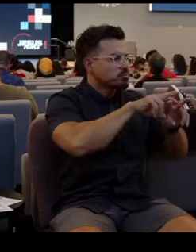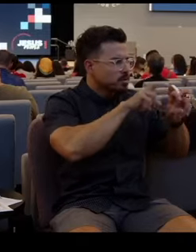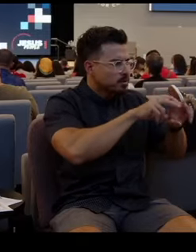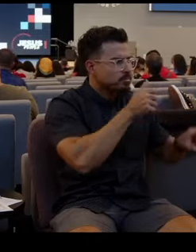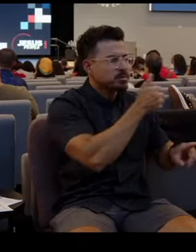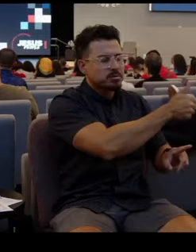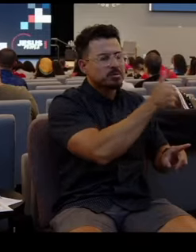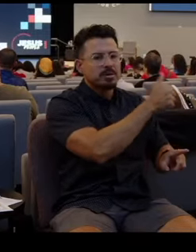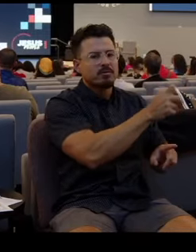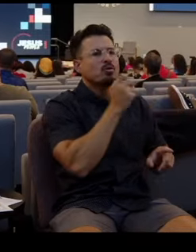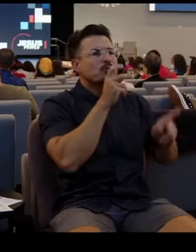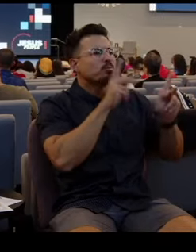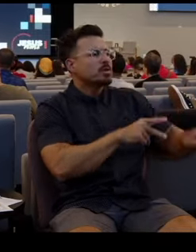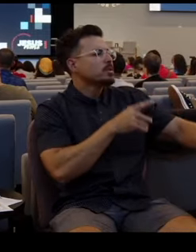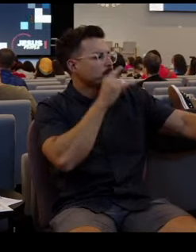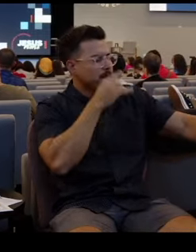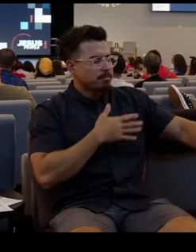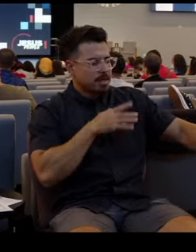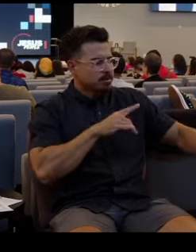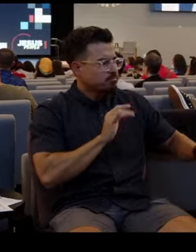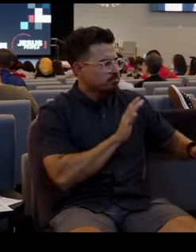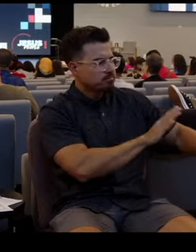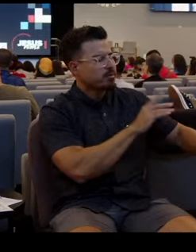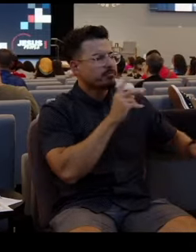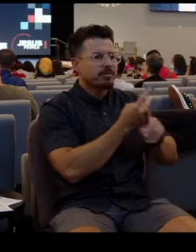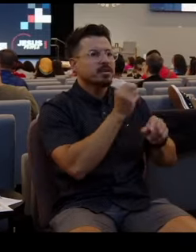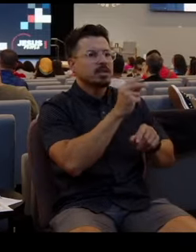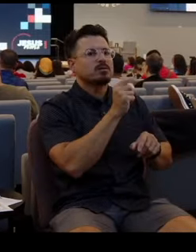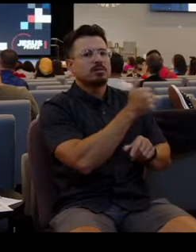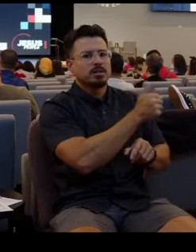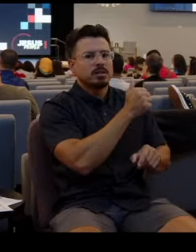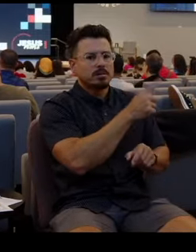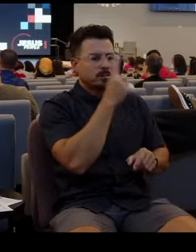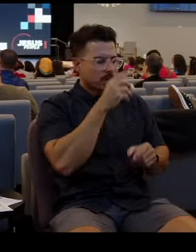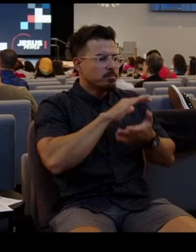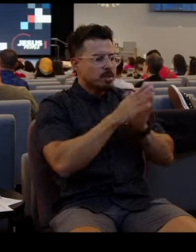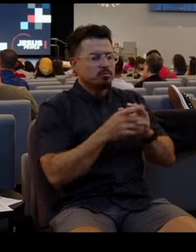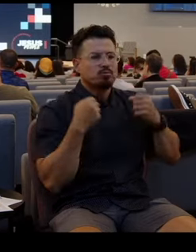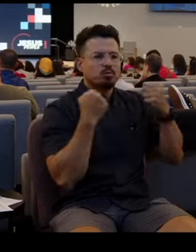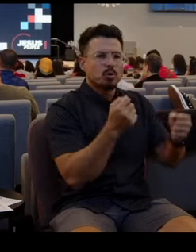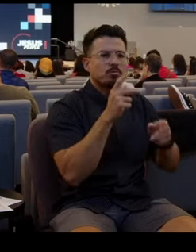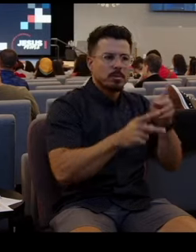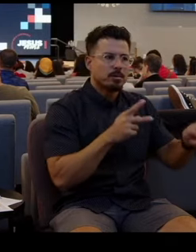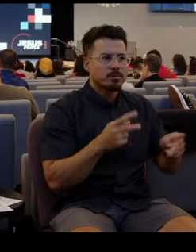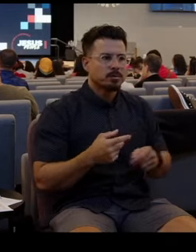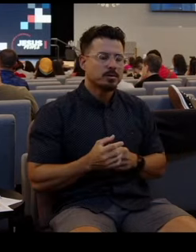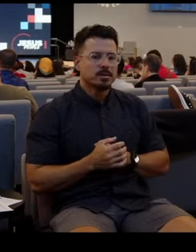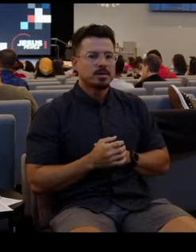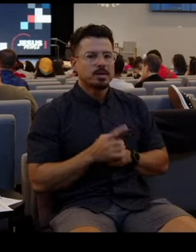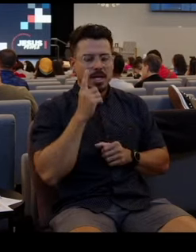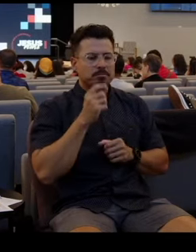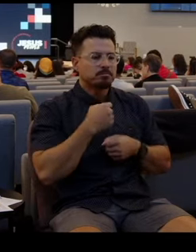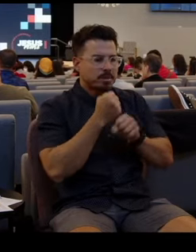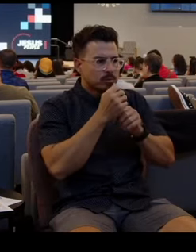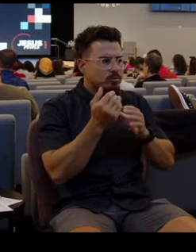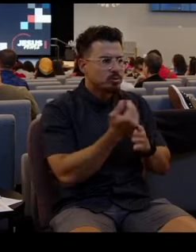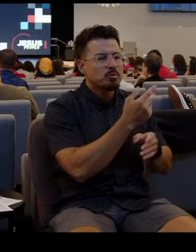their unique identity, right? Because they're going to need that to be strong people. And to reproduce.